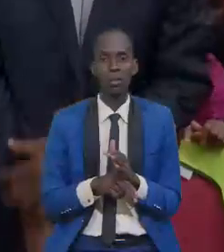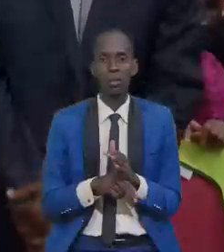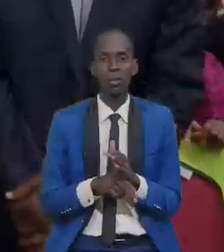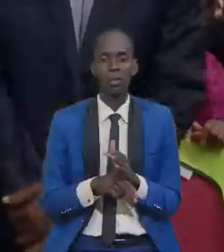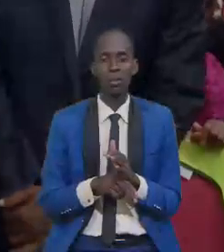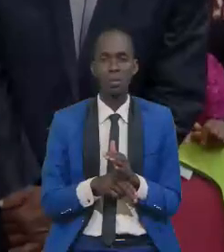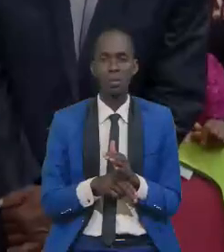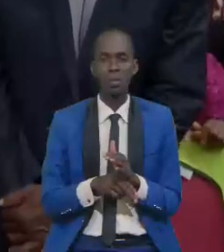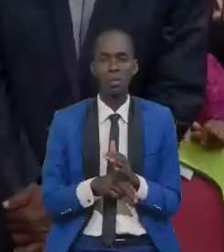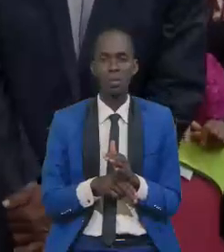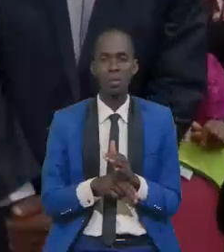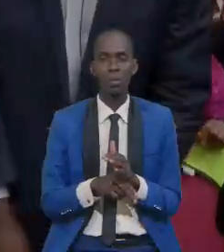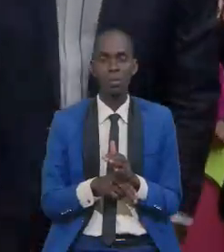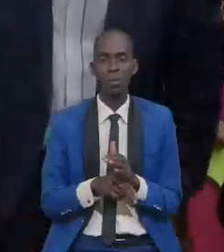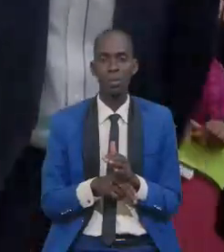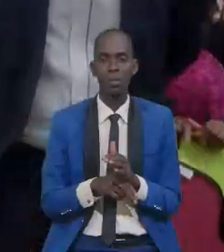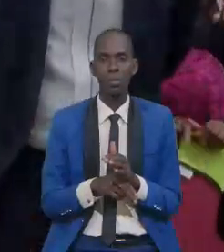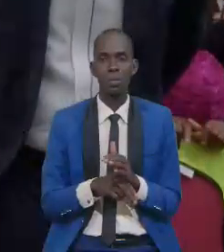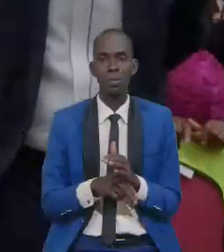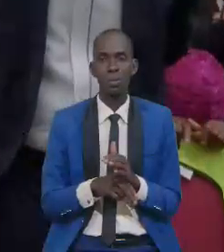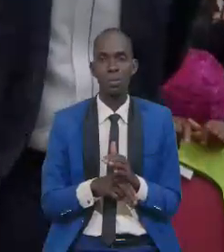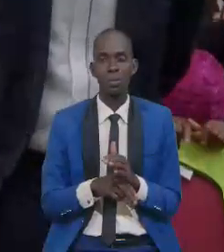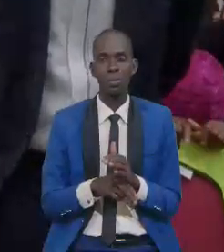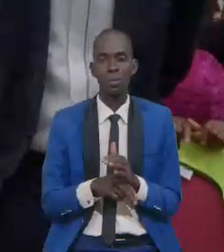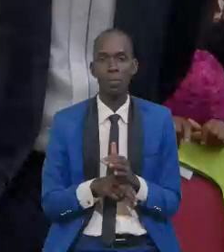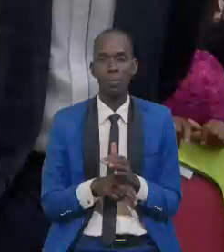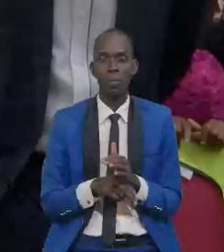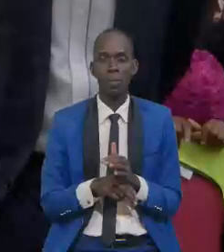high, deep, wide,